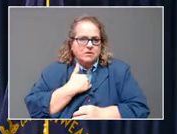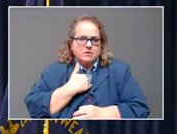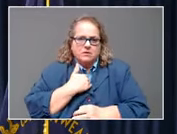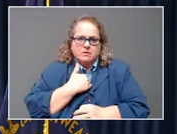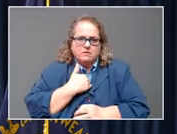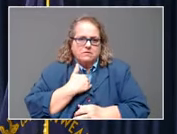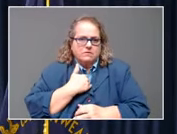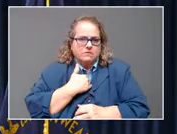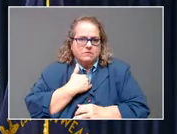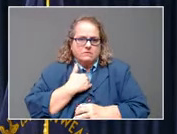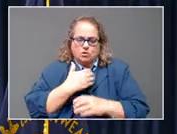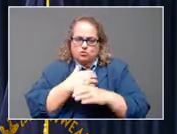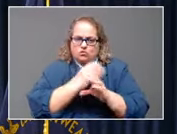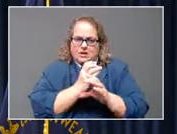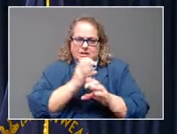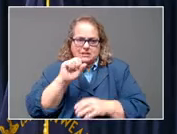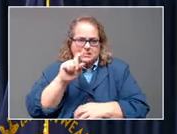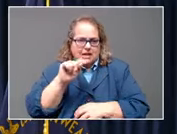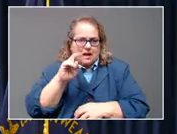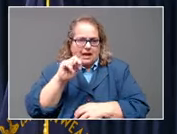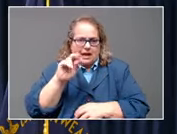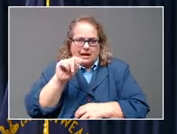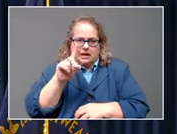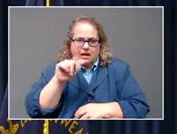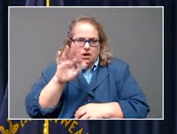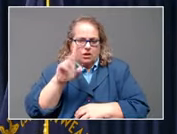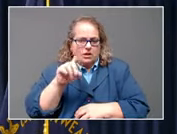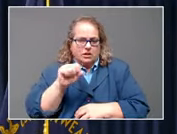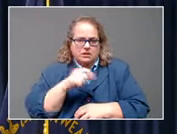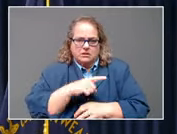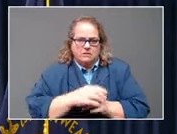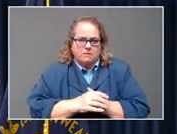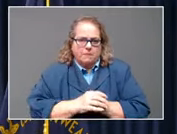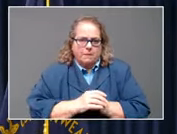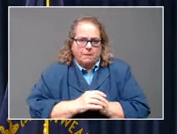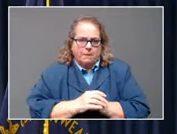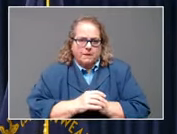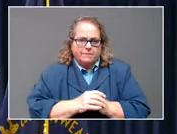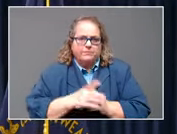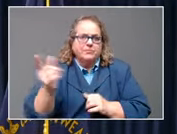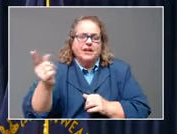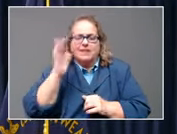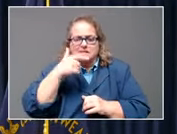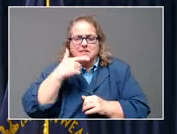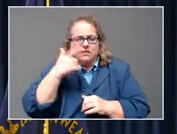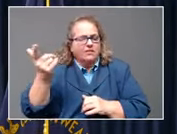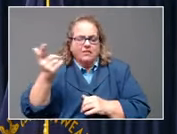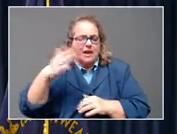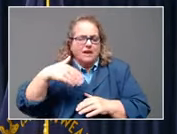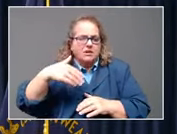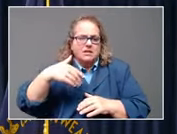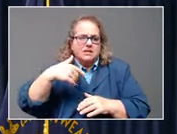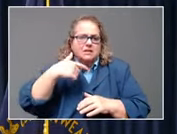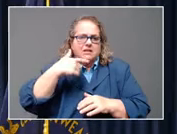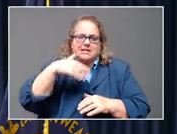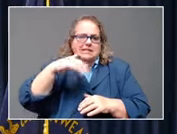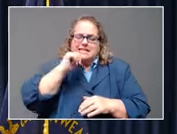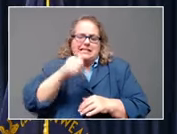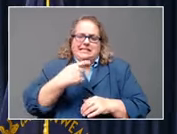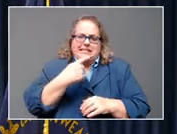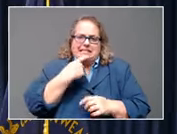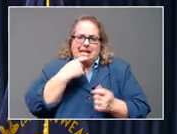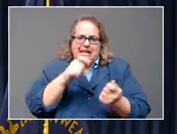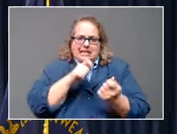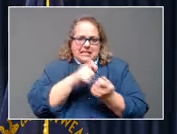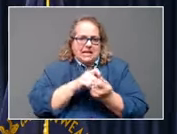done crisis standards. Let us know, but others just declare it. Right. So it doesn't actually go through